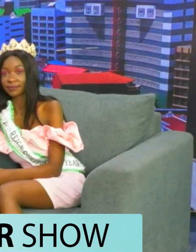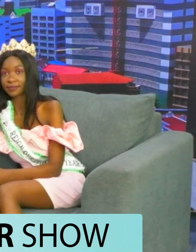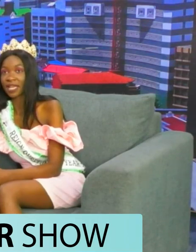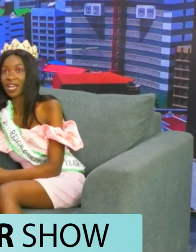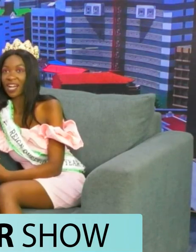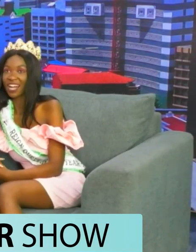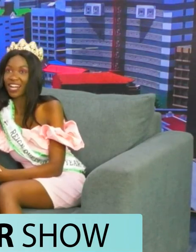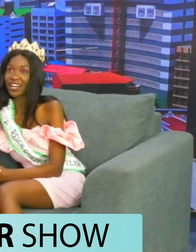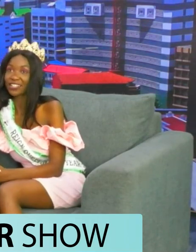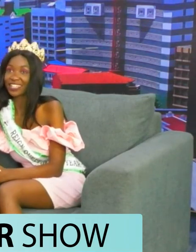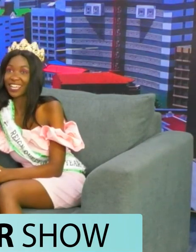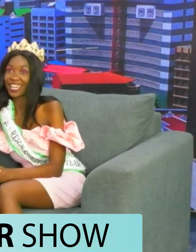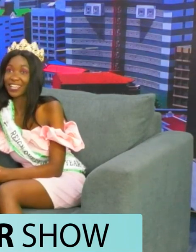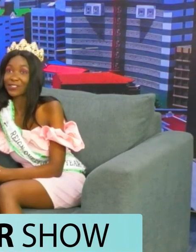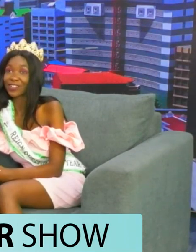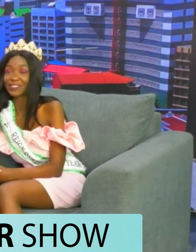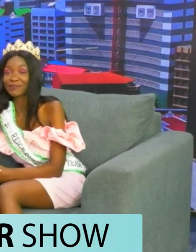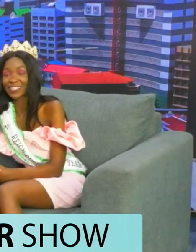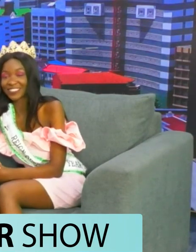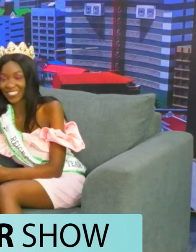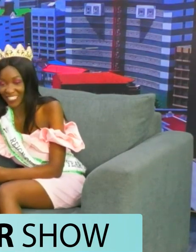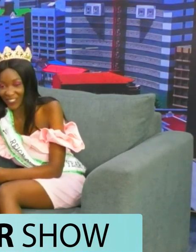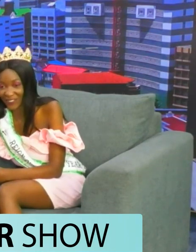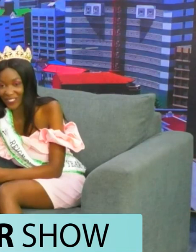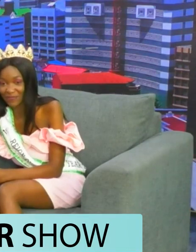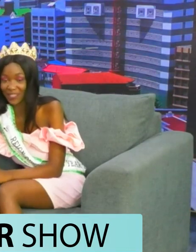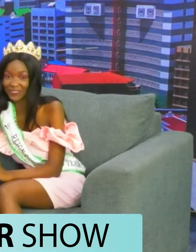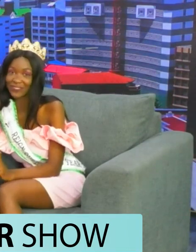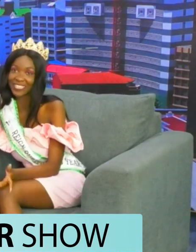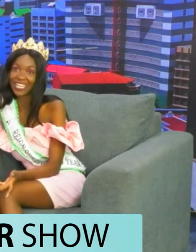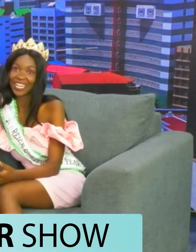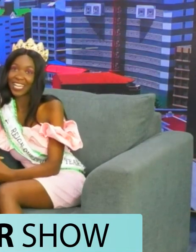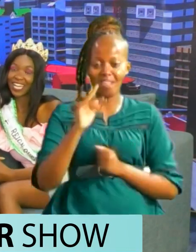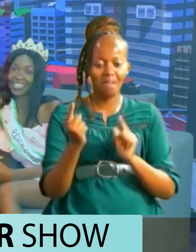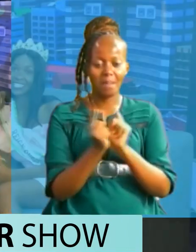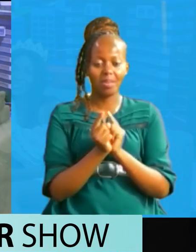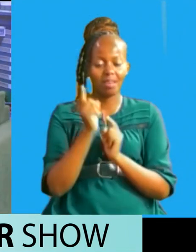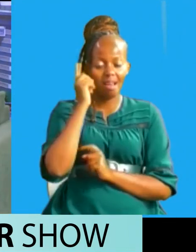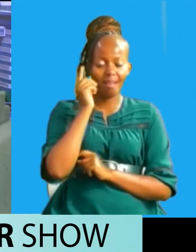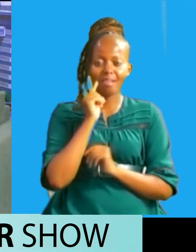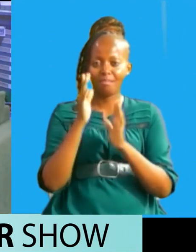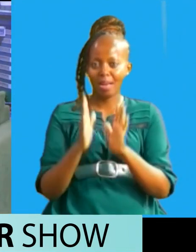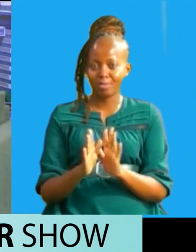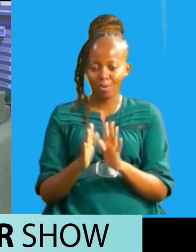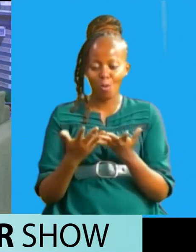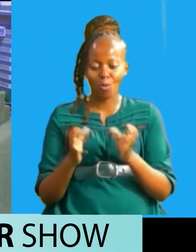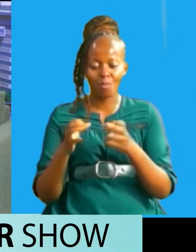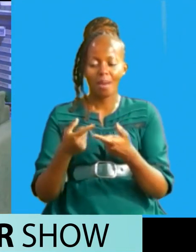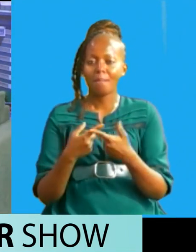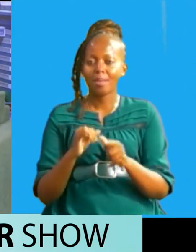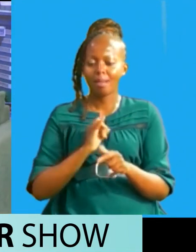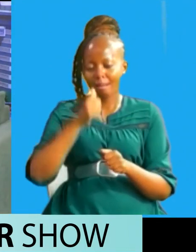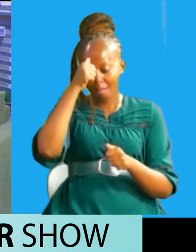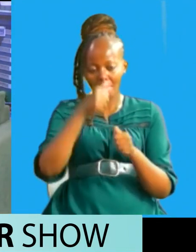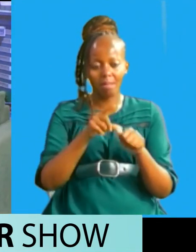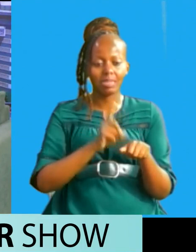communication? Uh, uh, Personally, I've not met with the deaf people, but I just remember when